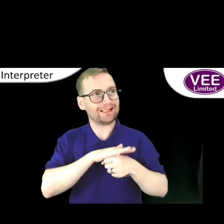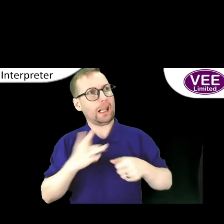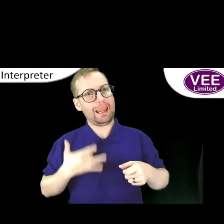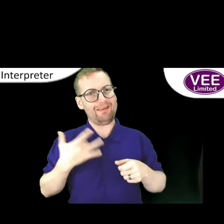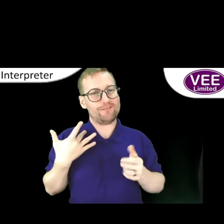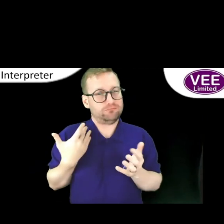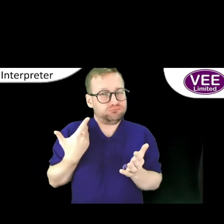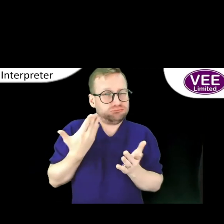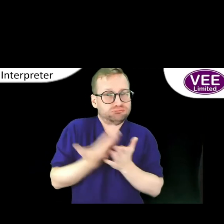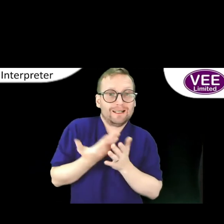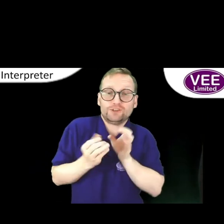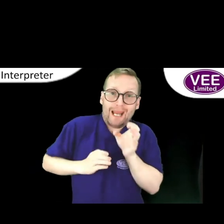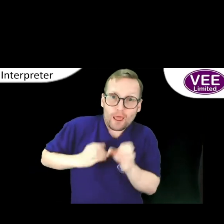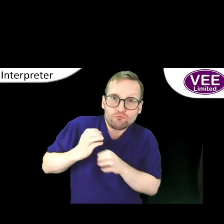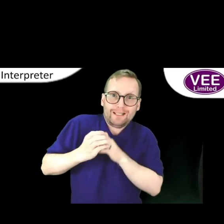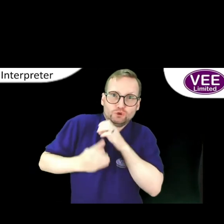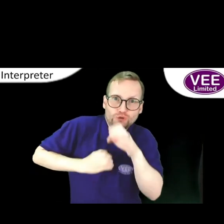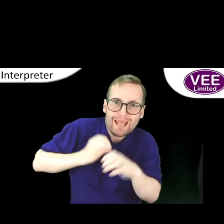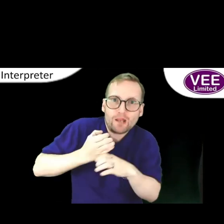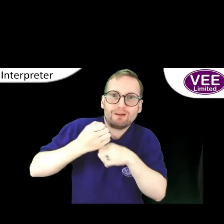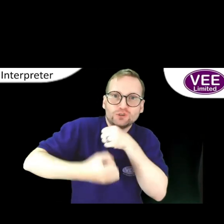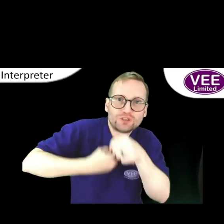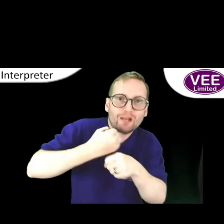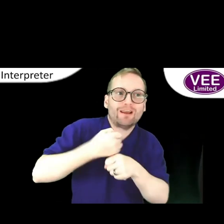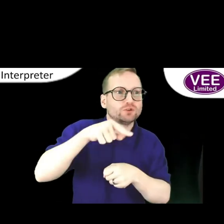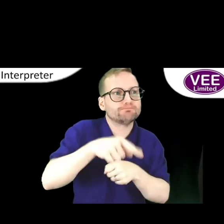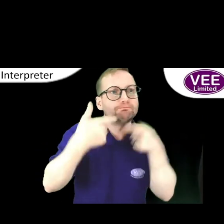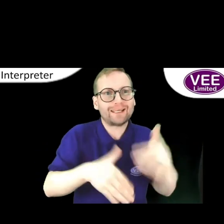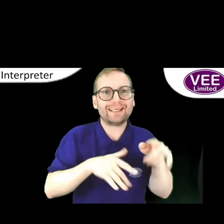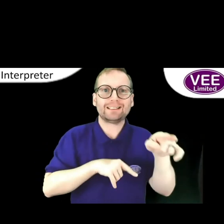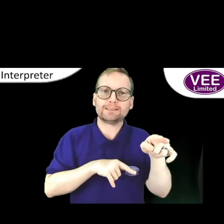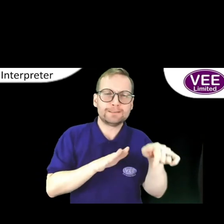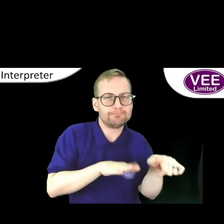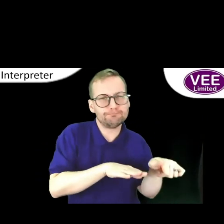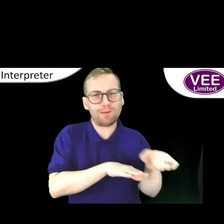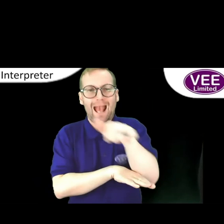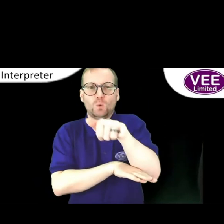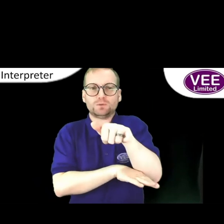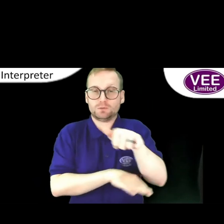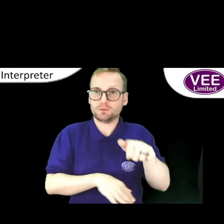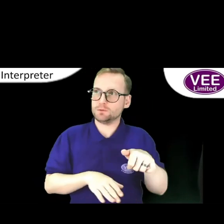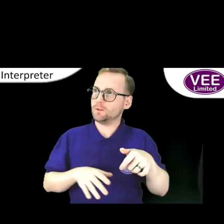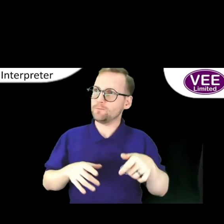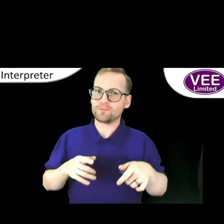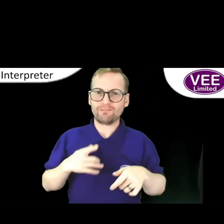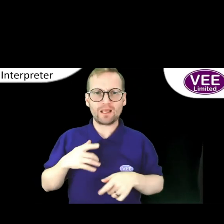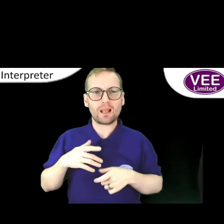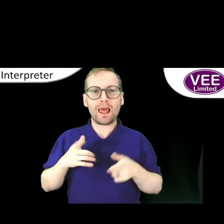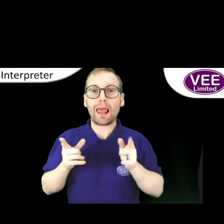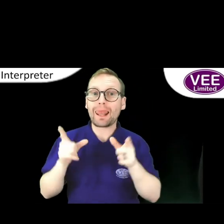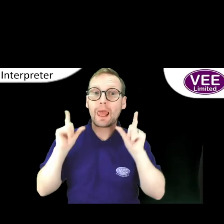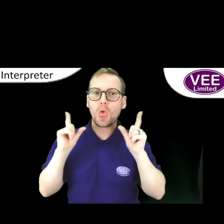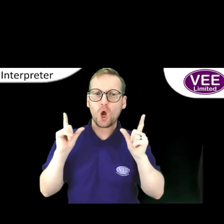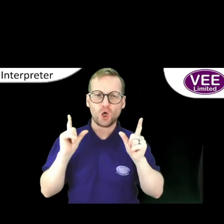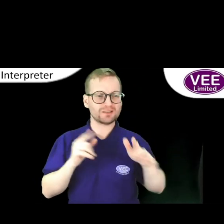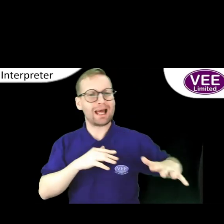for many, many generations. And it was deemed more profitable for landlords to clear